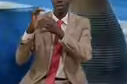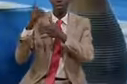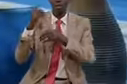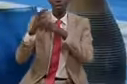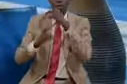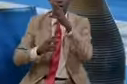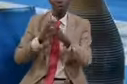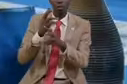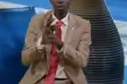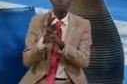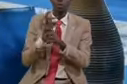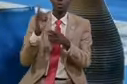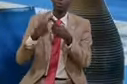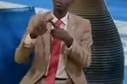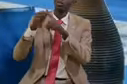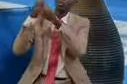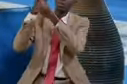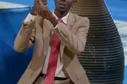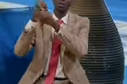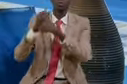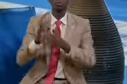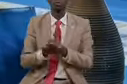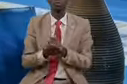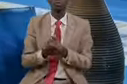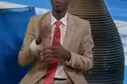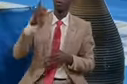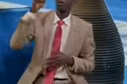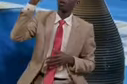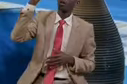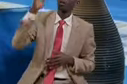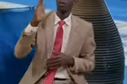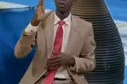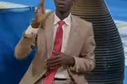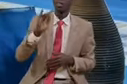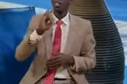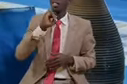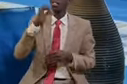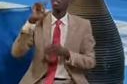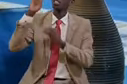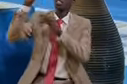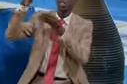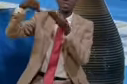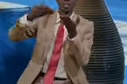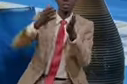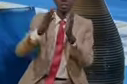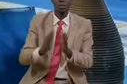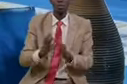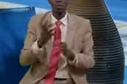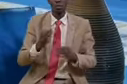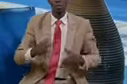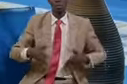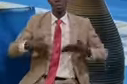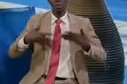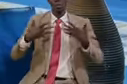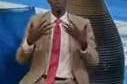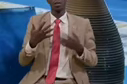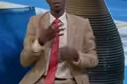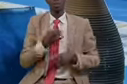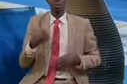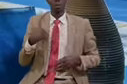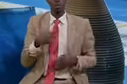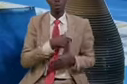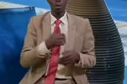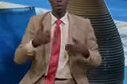world unto himself. God is the giver of life, and we had been separated